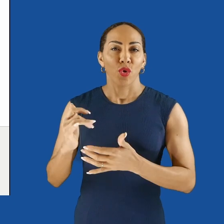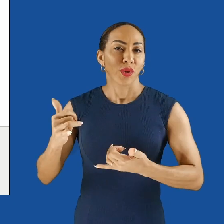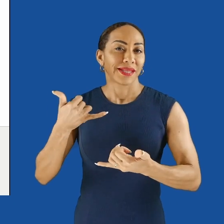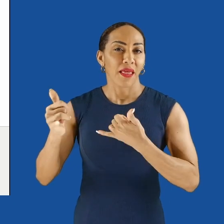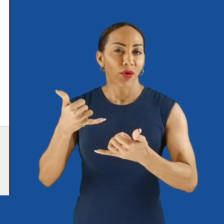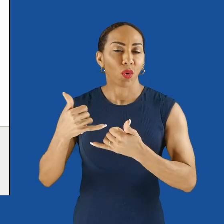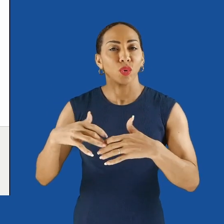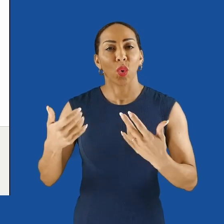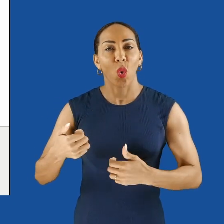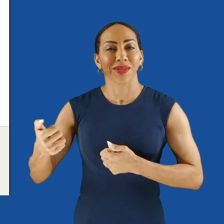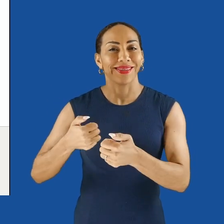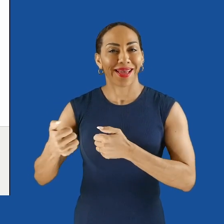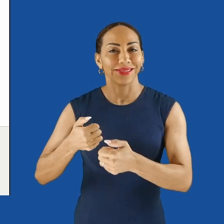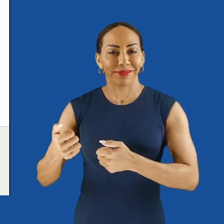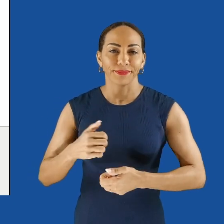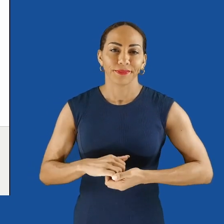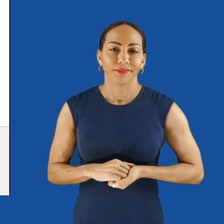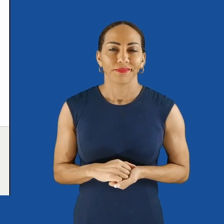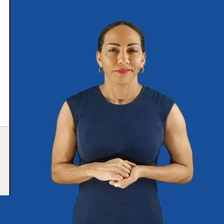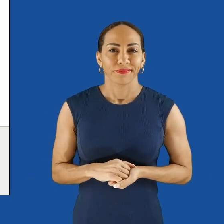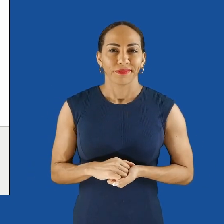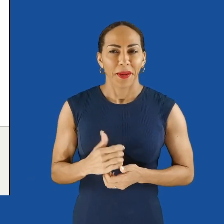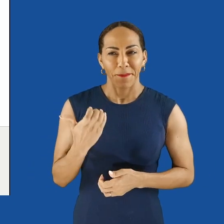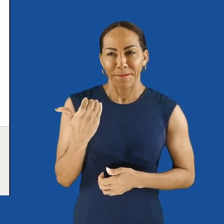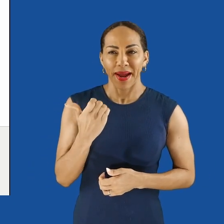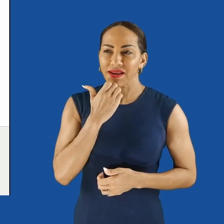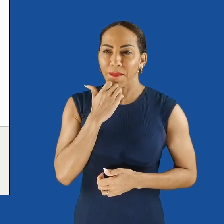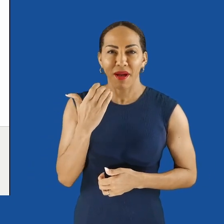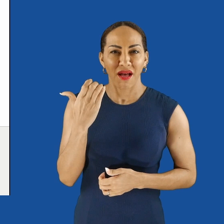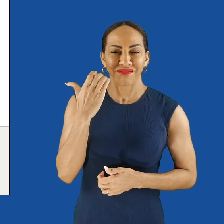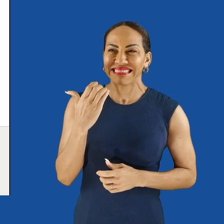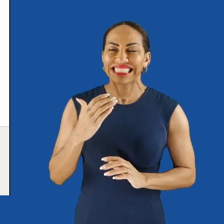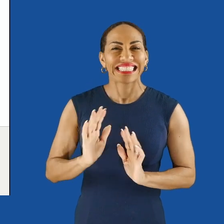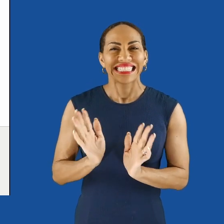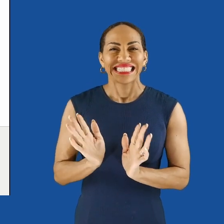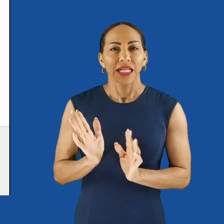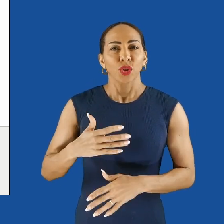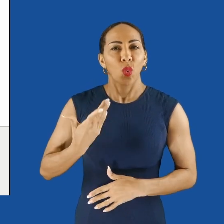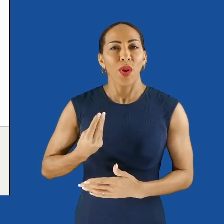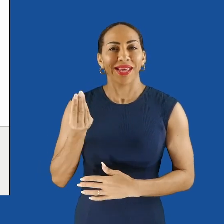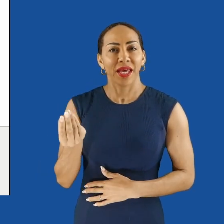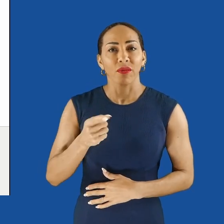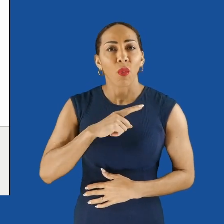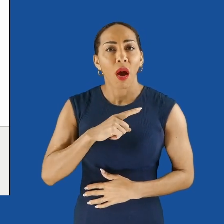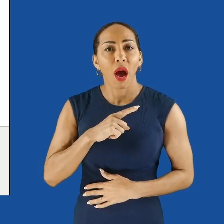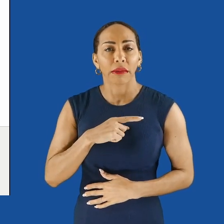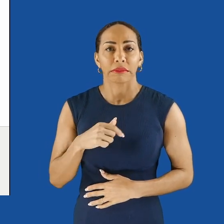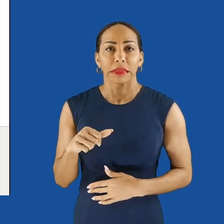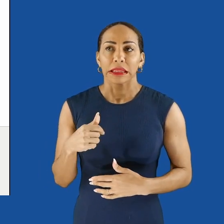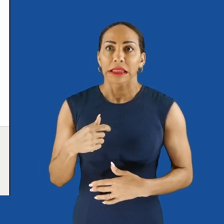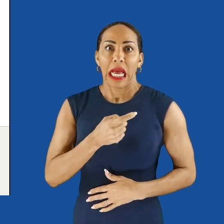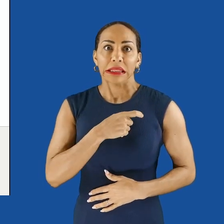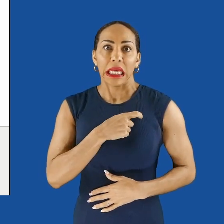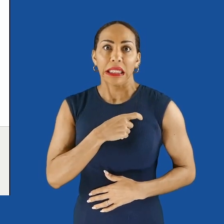messages. Now, I'm not going to give Access to Work my telephone number because I find it difficult to speak on the phone due to